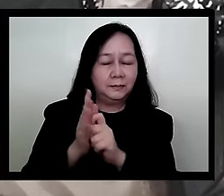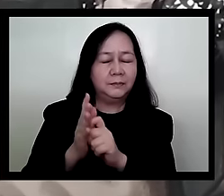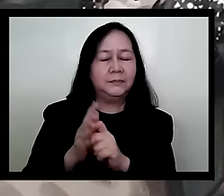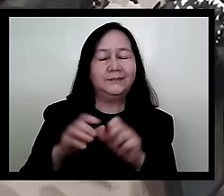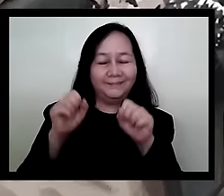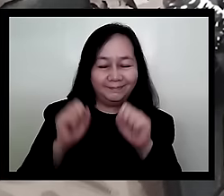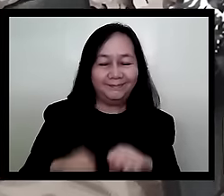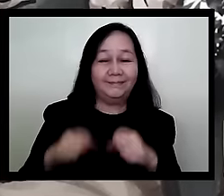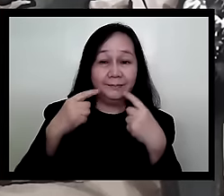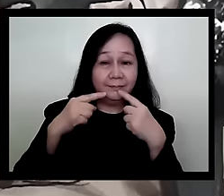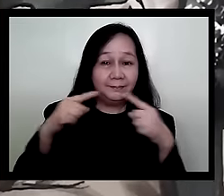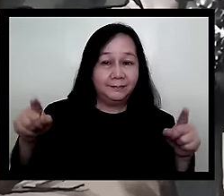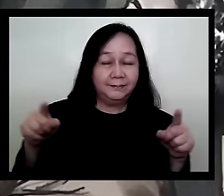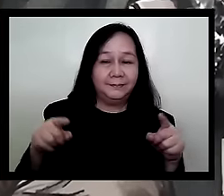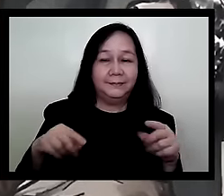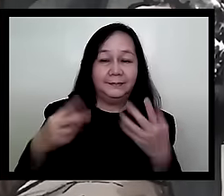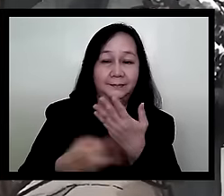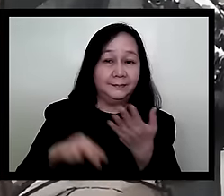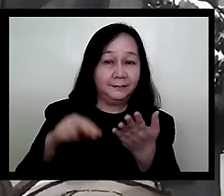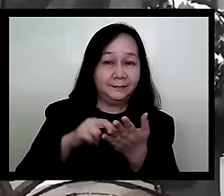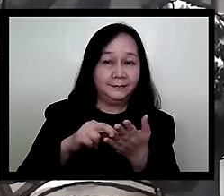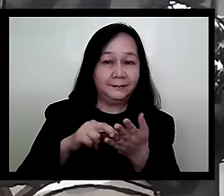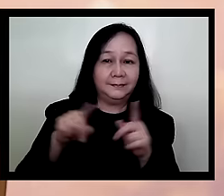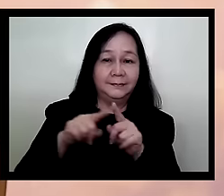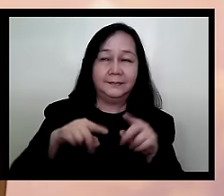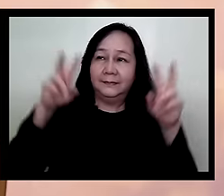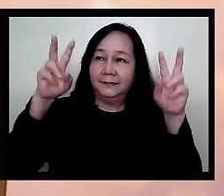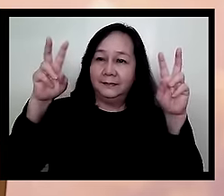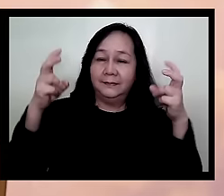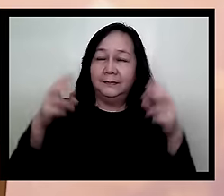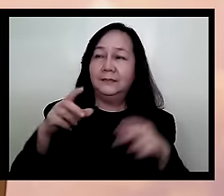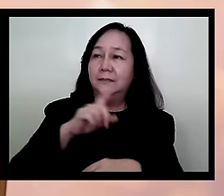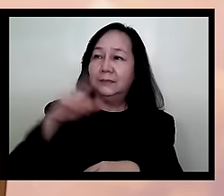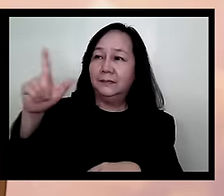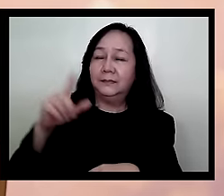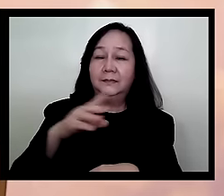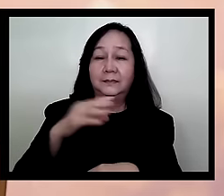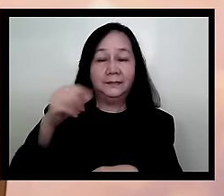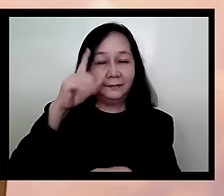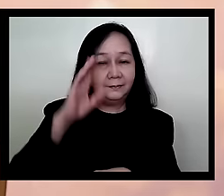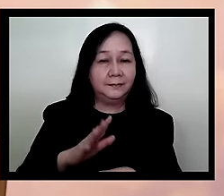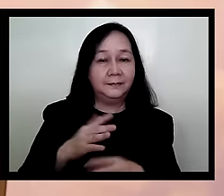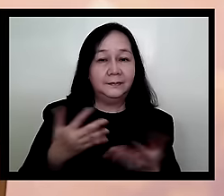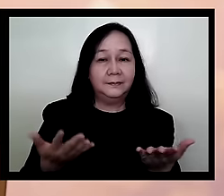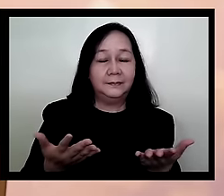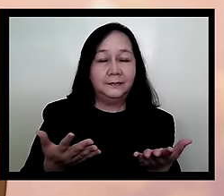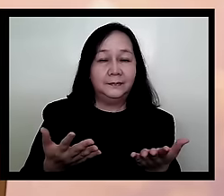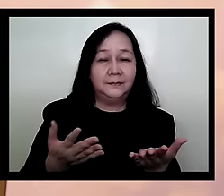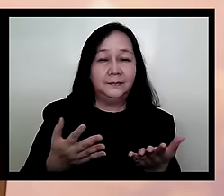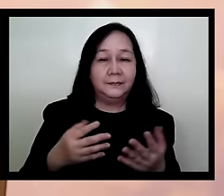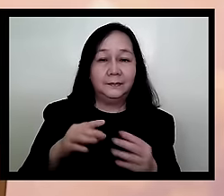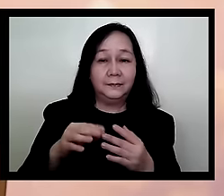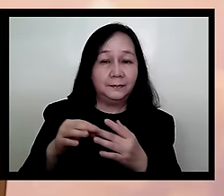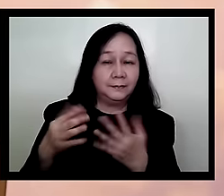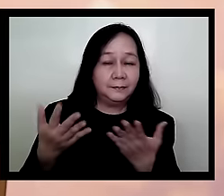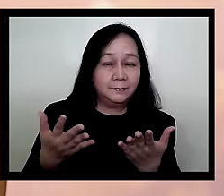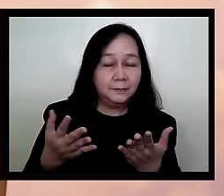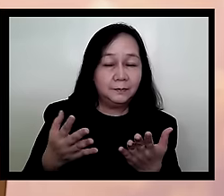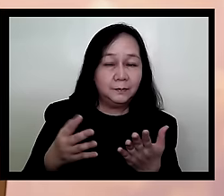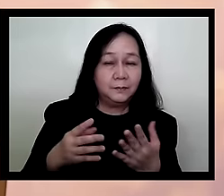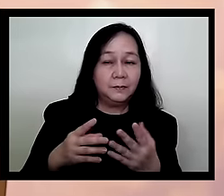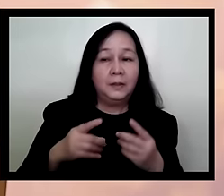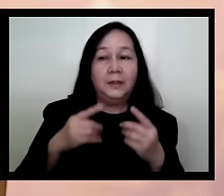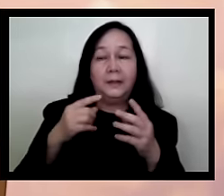the Risen one as Lord and God his testimony is one of those that help us